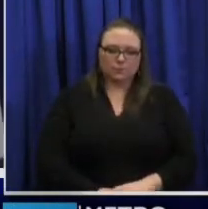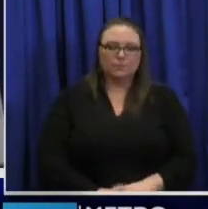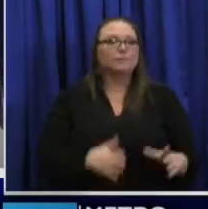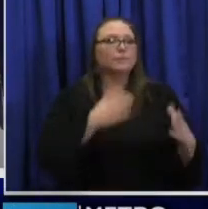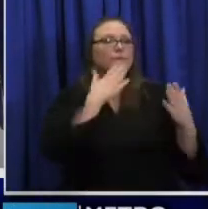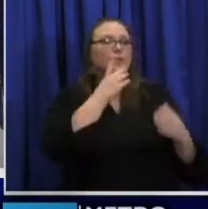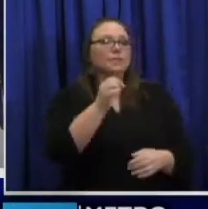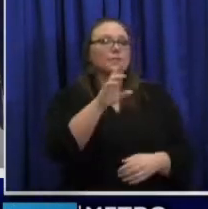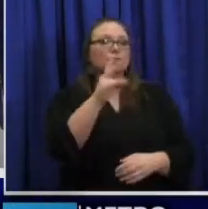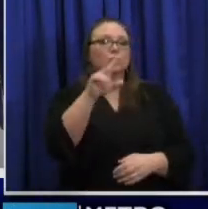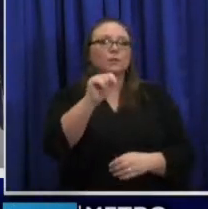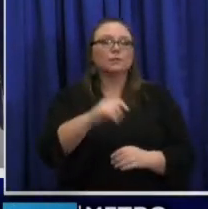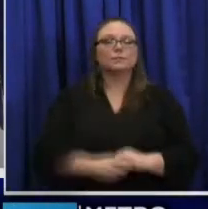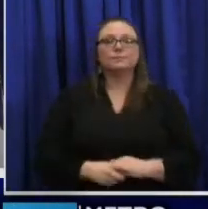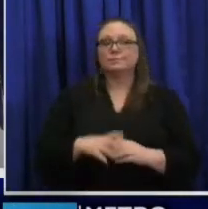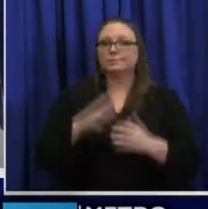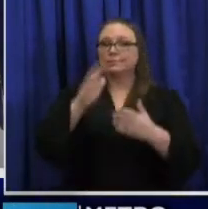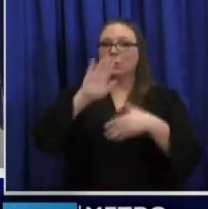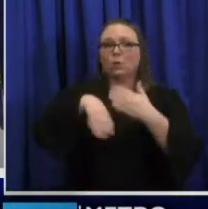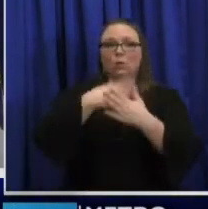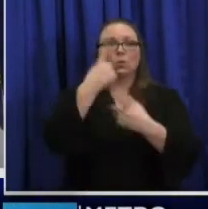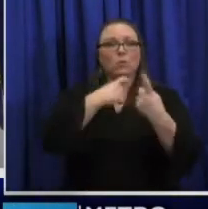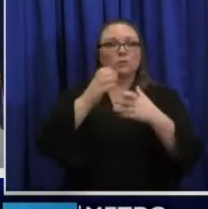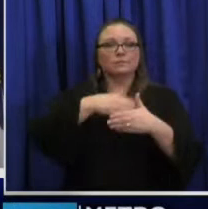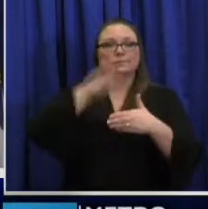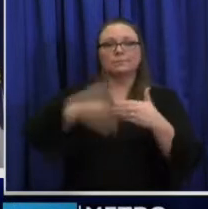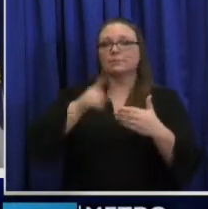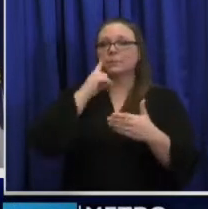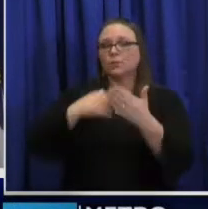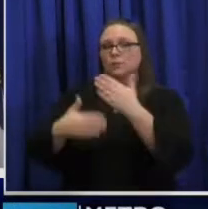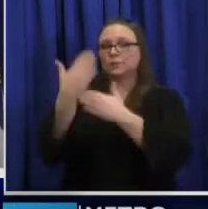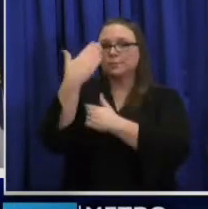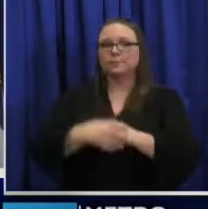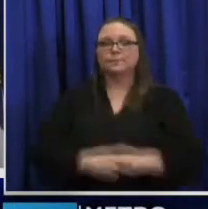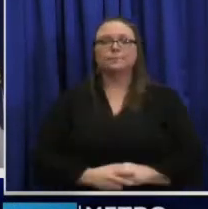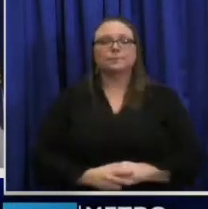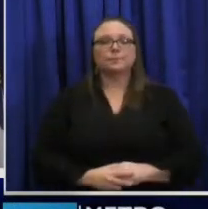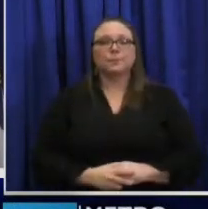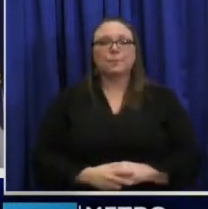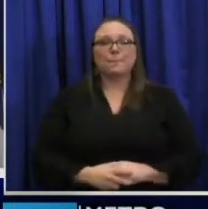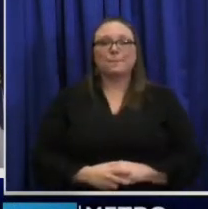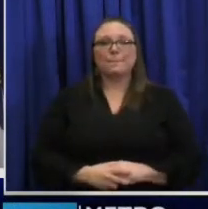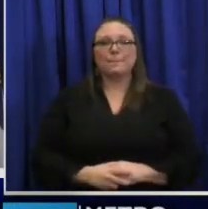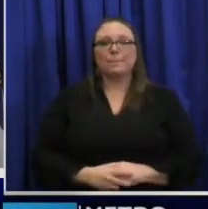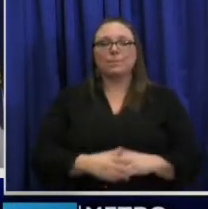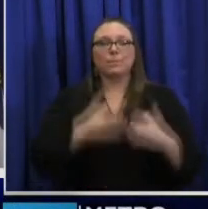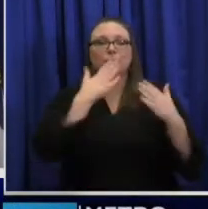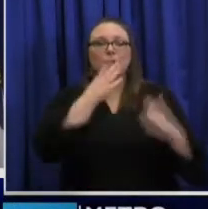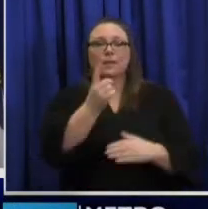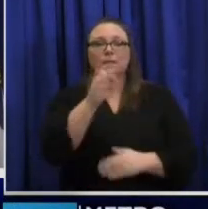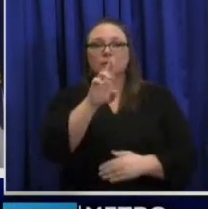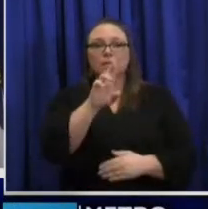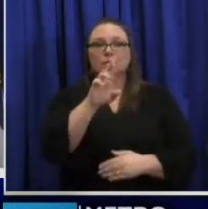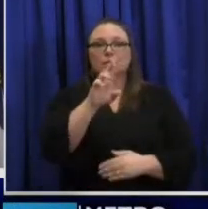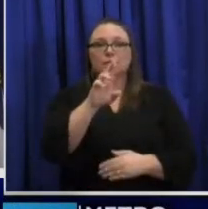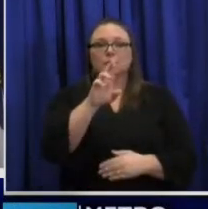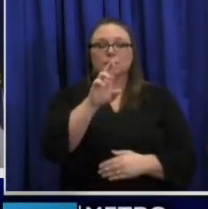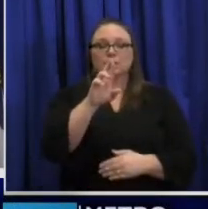Thank you, Dr. Wright. Those are all the questions we have this morning. I'd like to thank Dr.